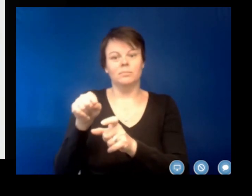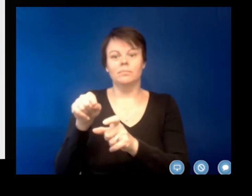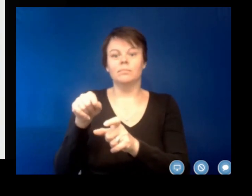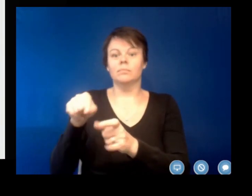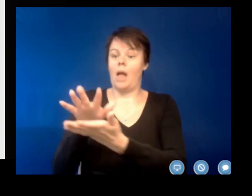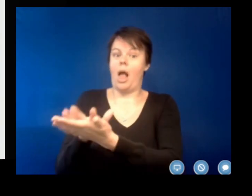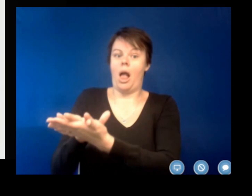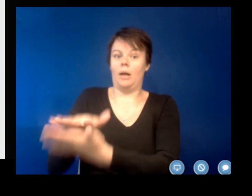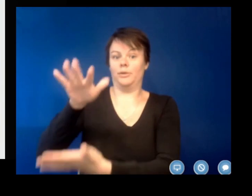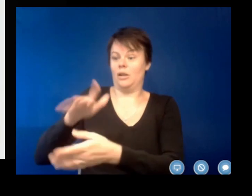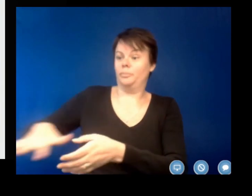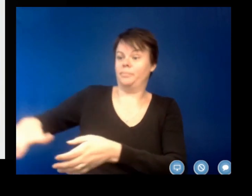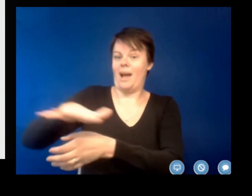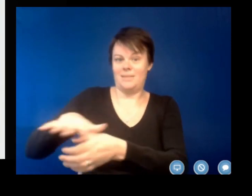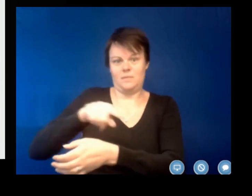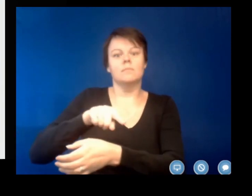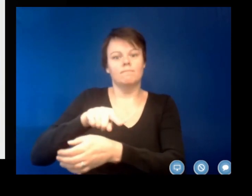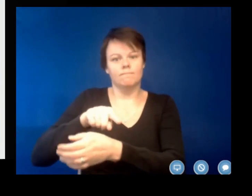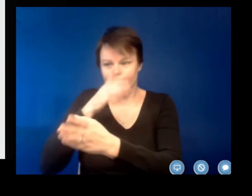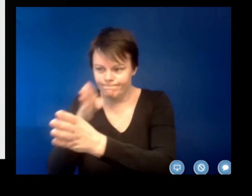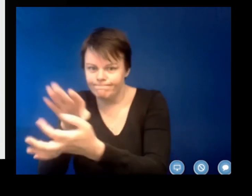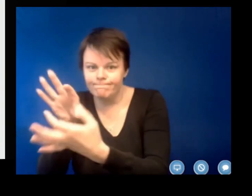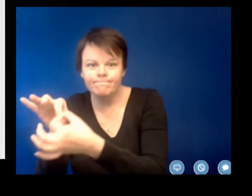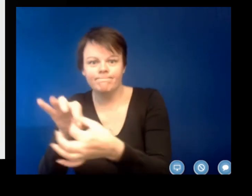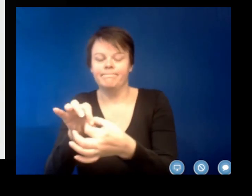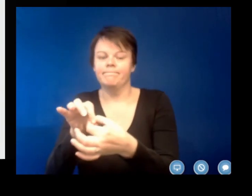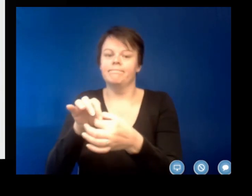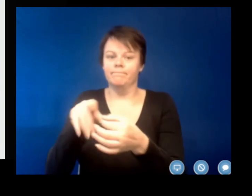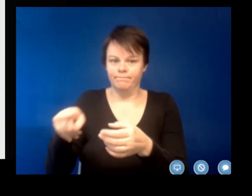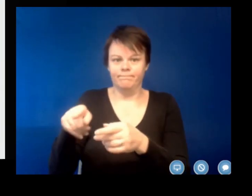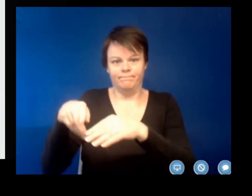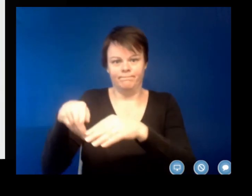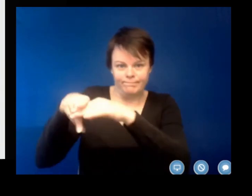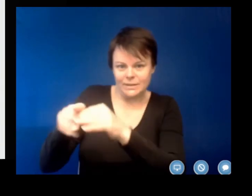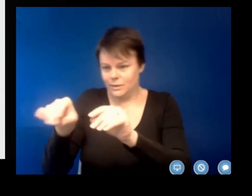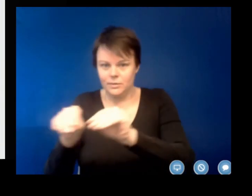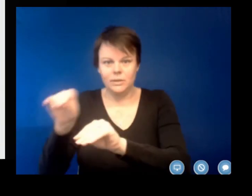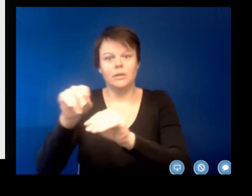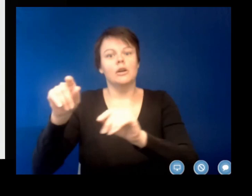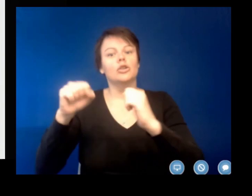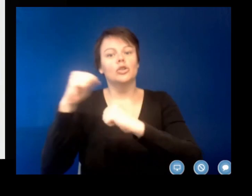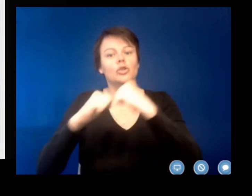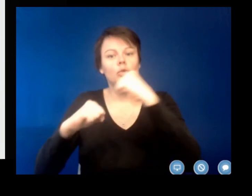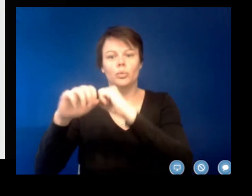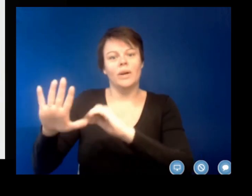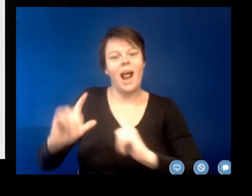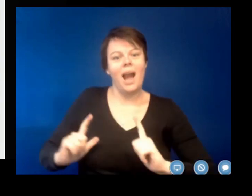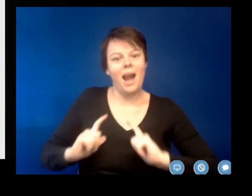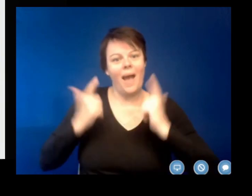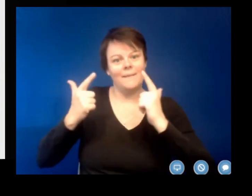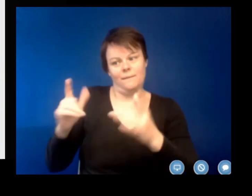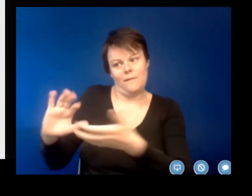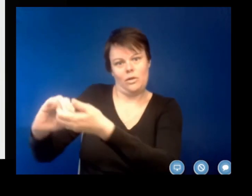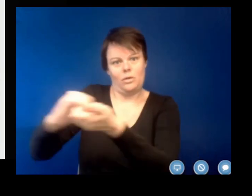on the communities of belonging, which have been much more working on reducing complexity by identification